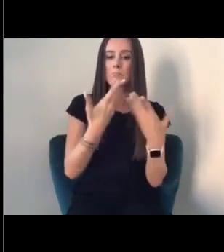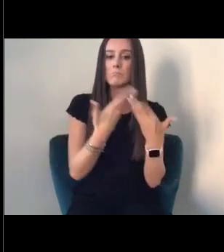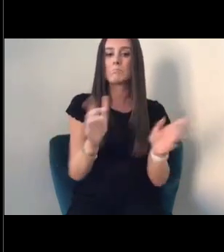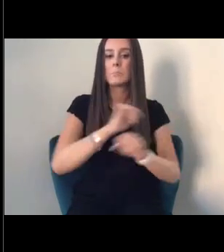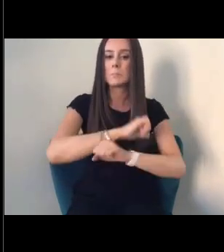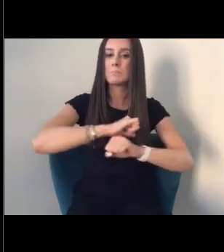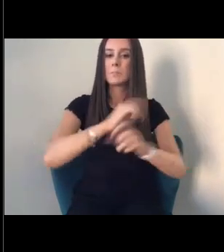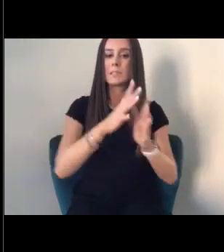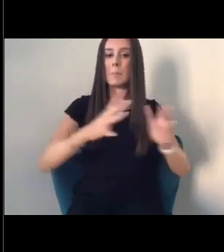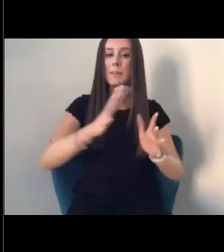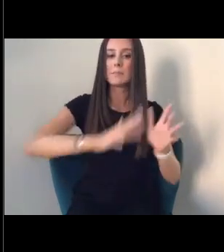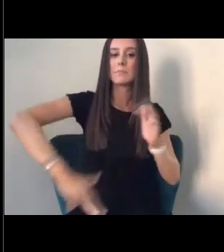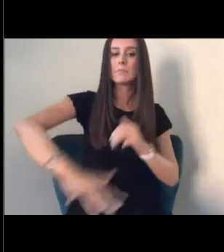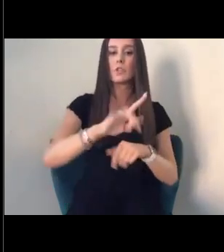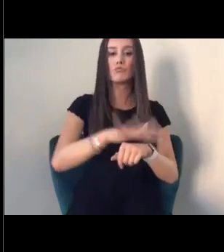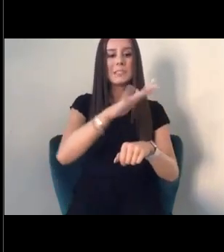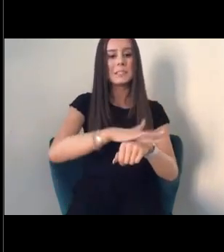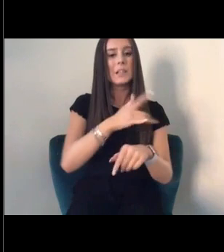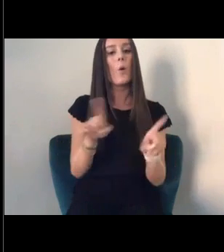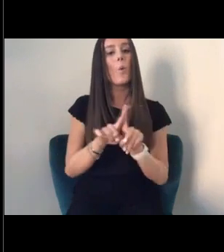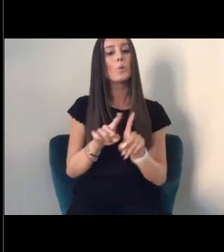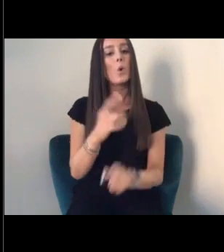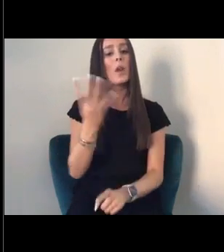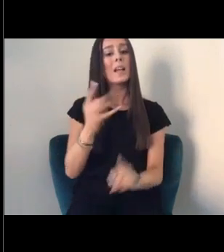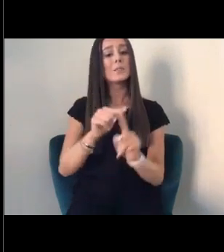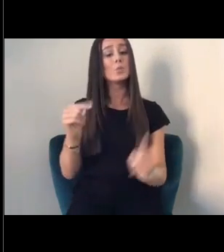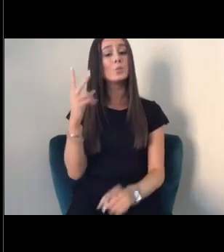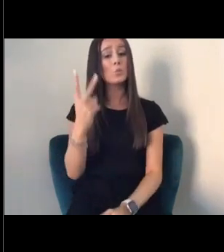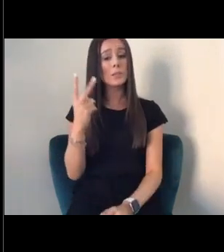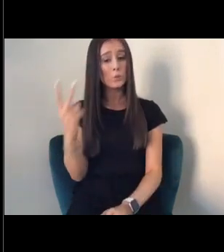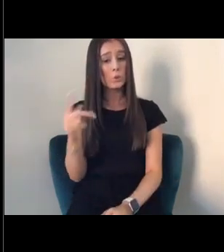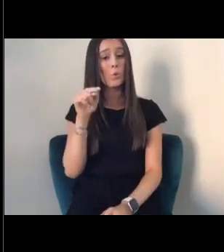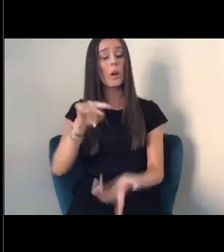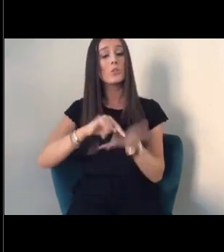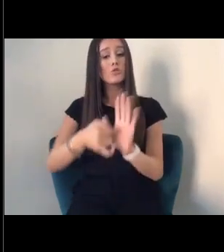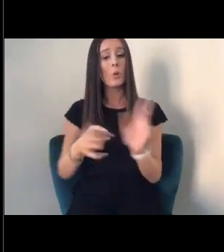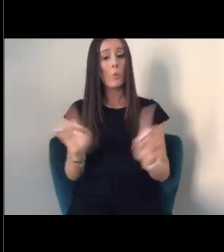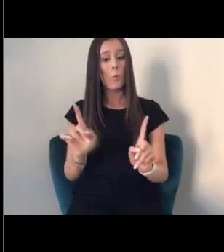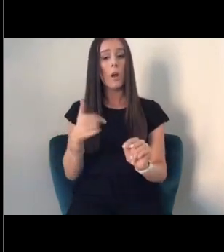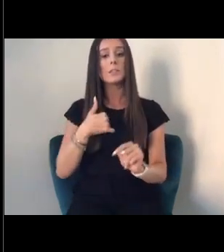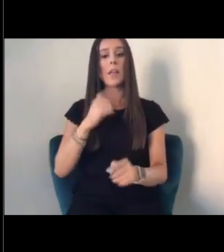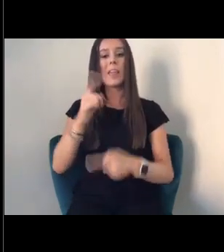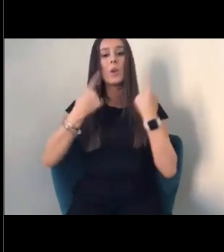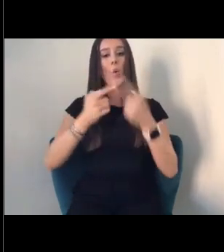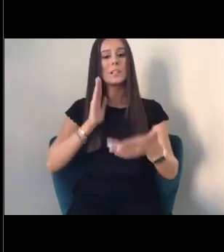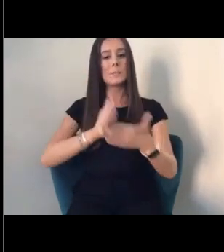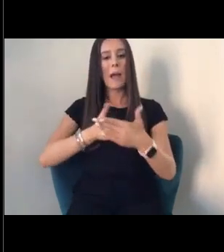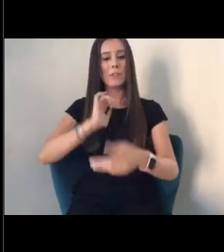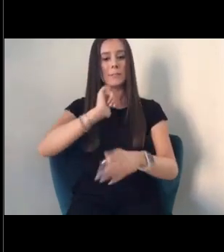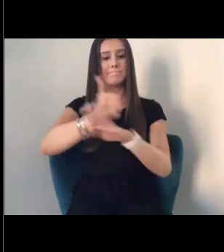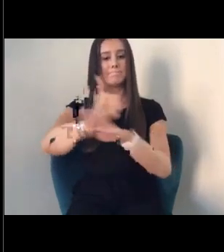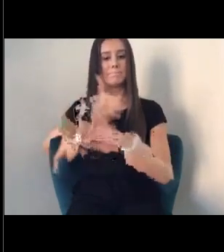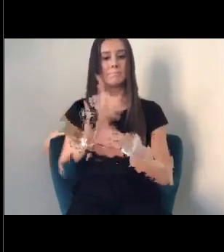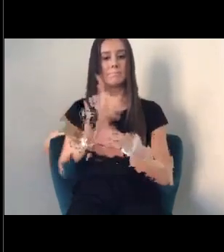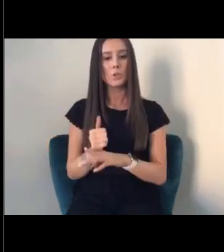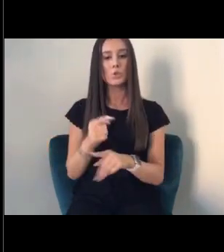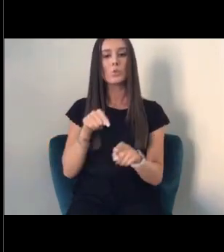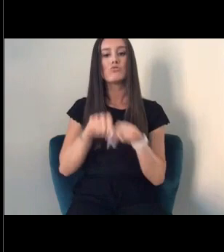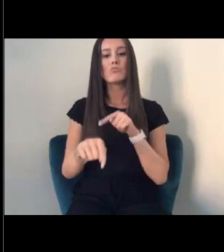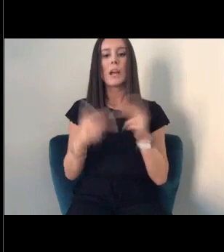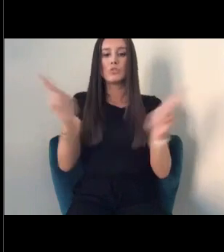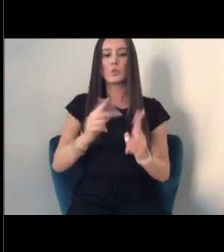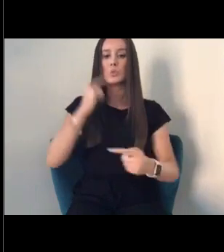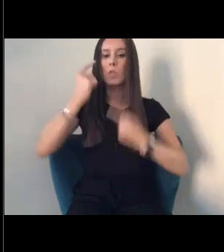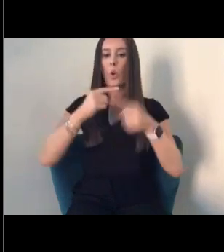finally, points 19 through to 22 show where we propose to place noise barriers as part of our noise mitigation